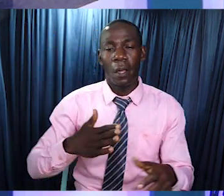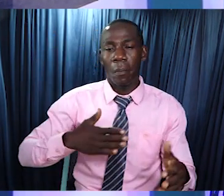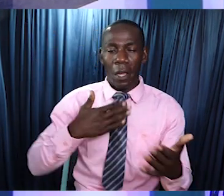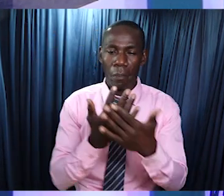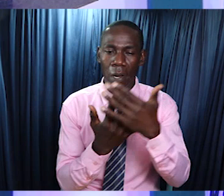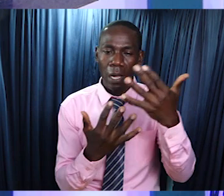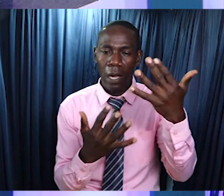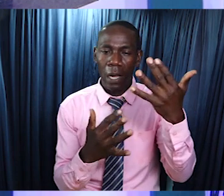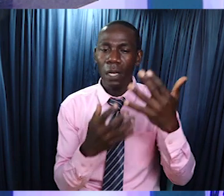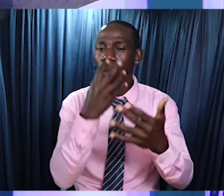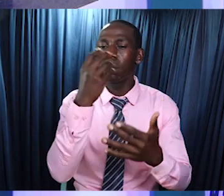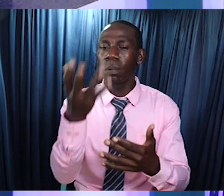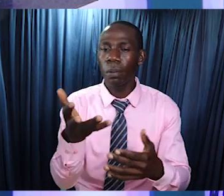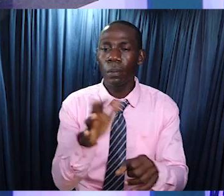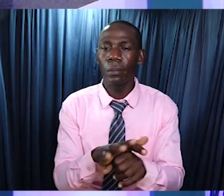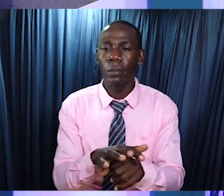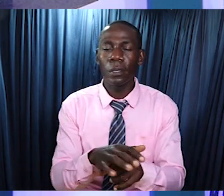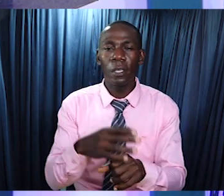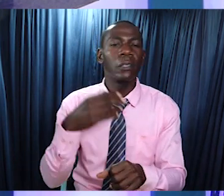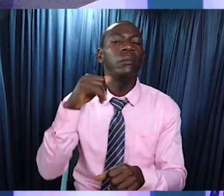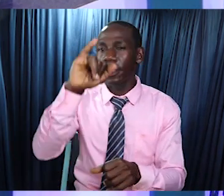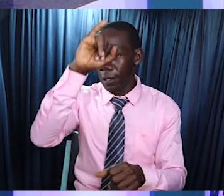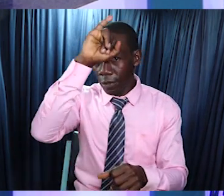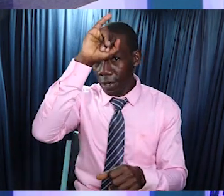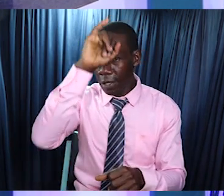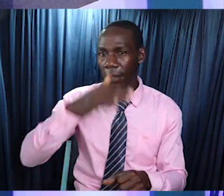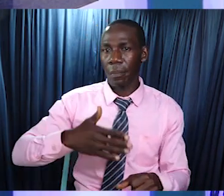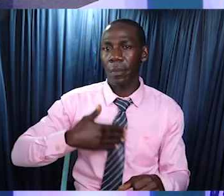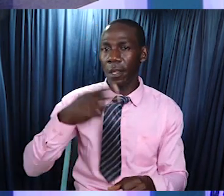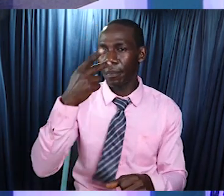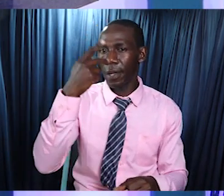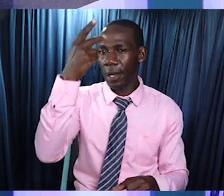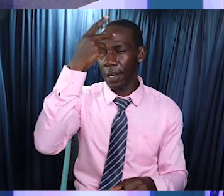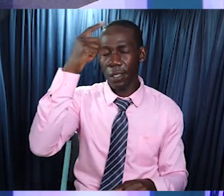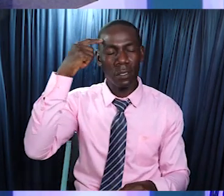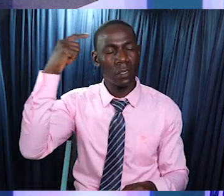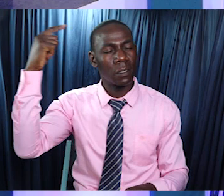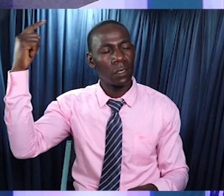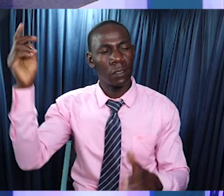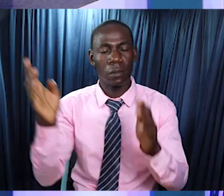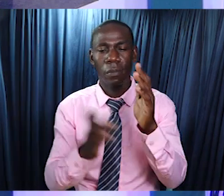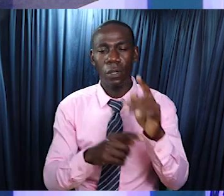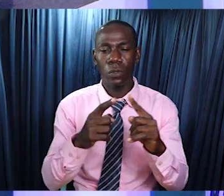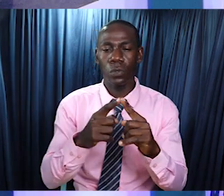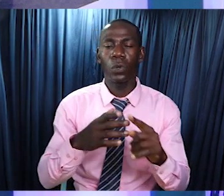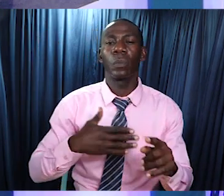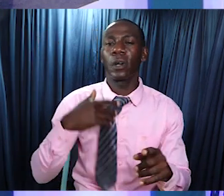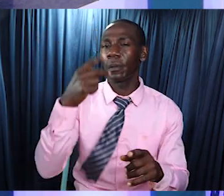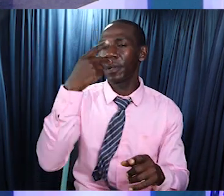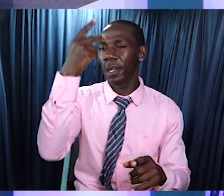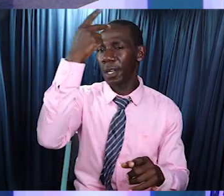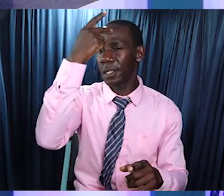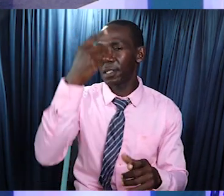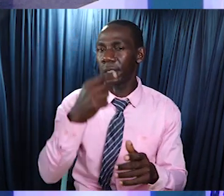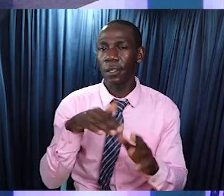righteous. My blood full of curses. For despising my parents and evil thoughts to